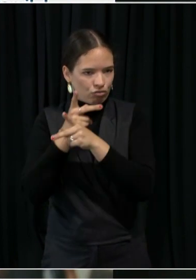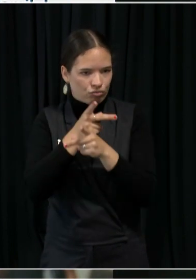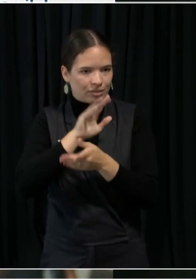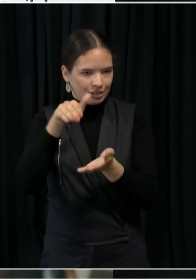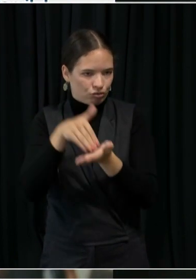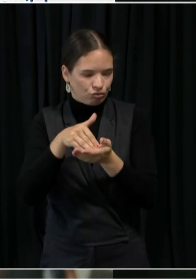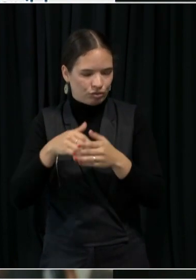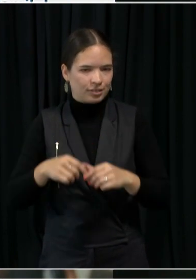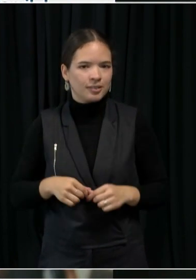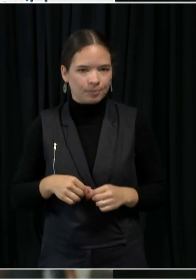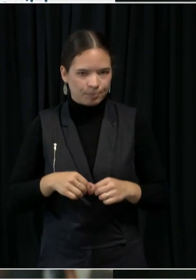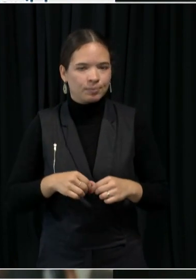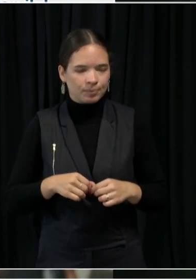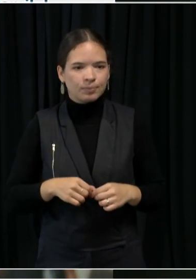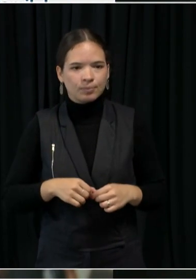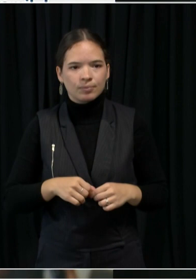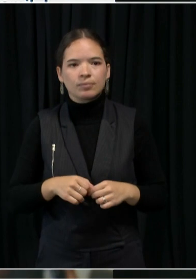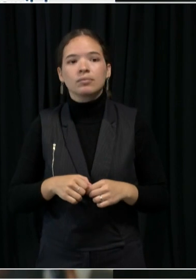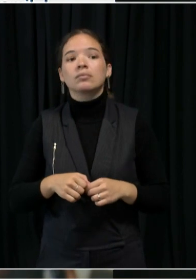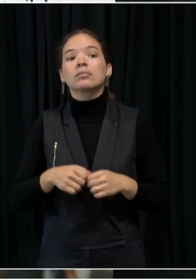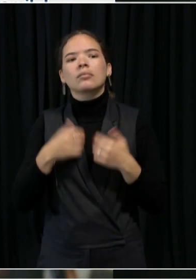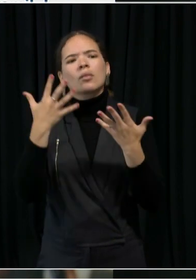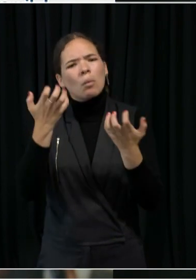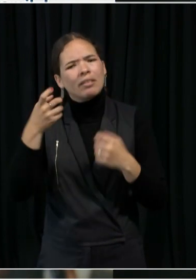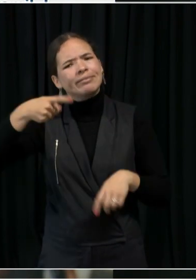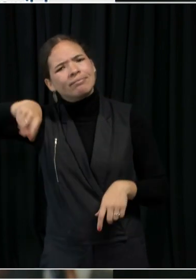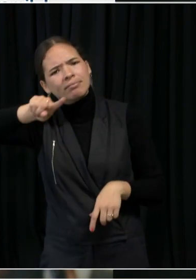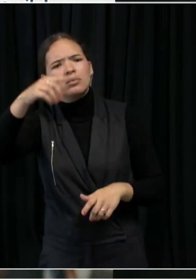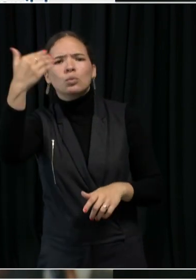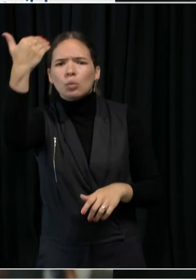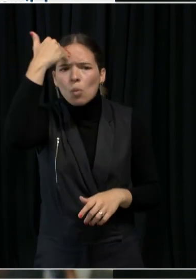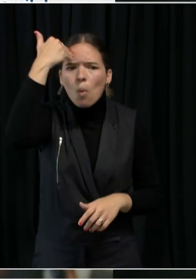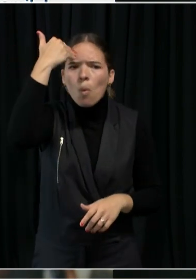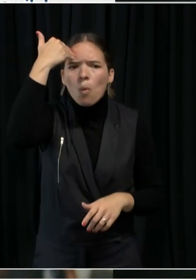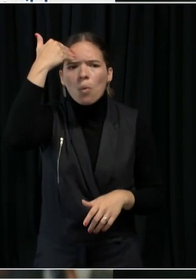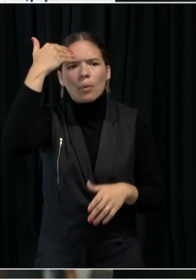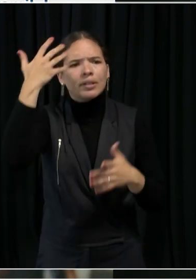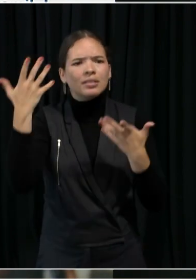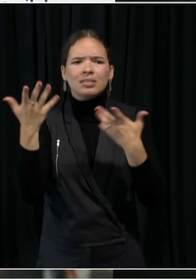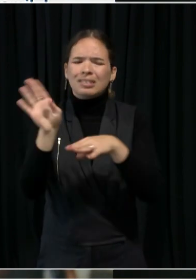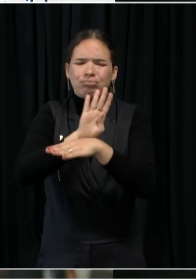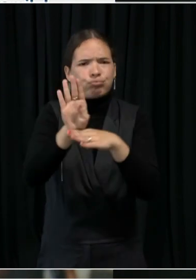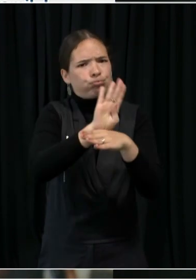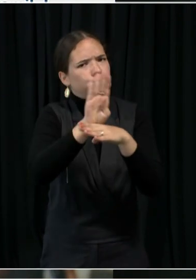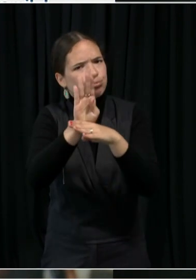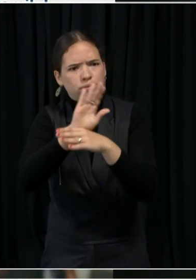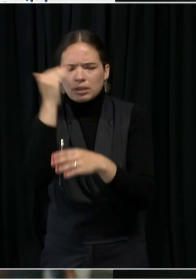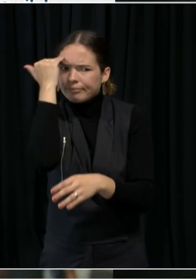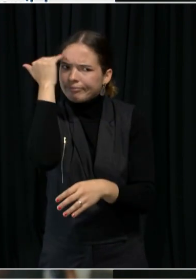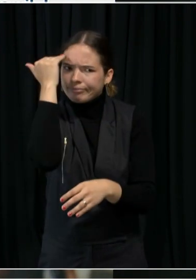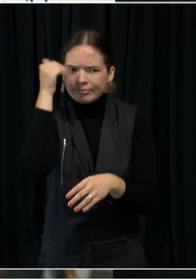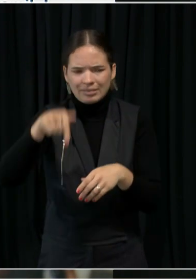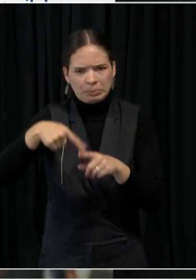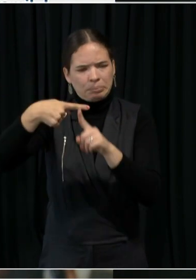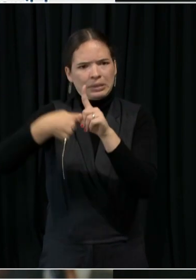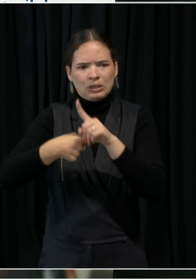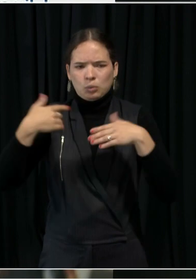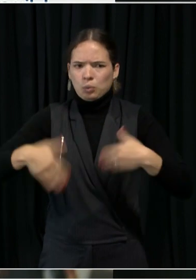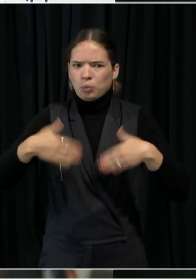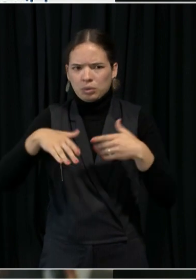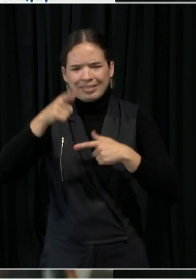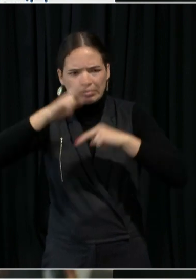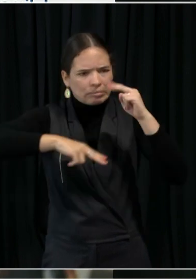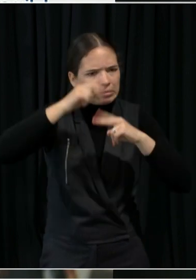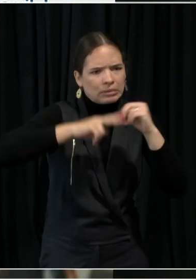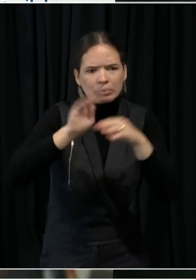I also want to acknowledge that even before we deliver the new hospital, it's gotten bigger.